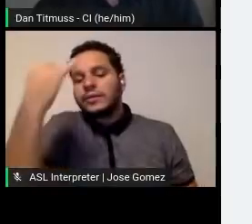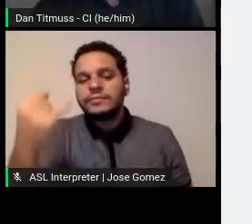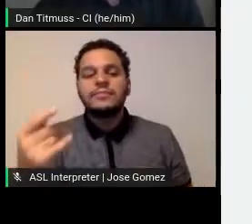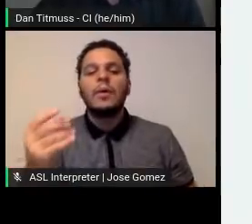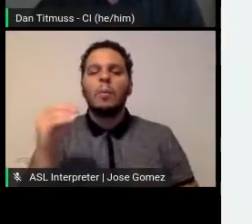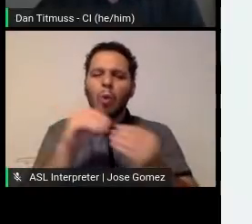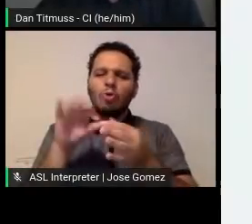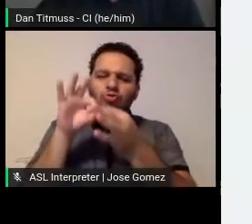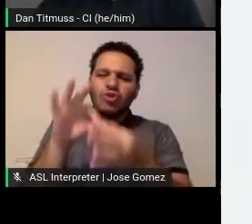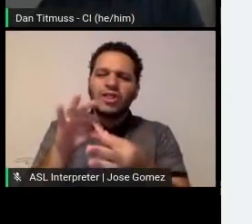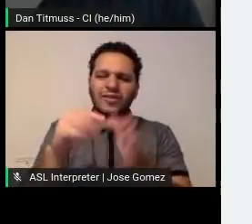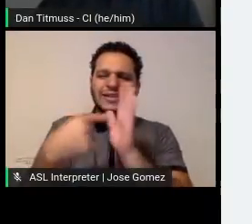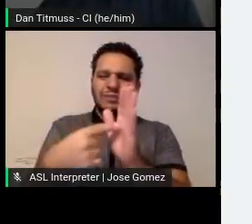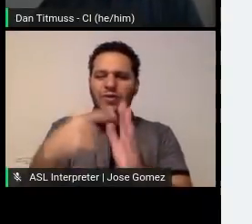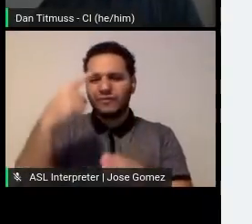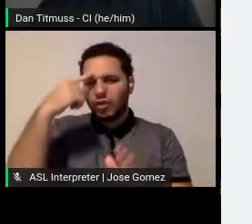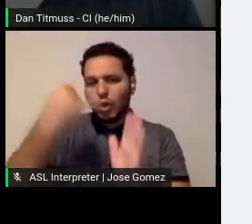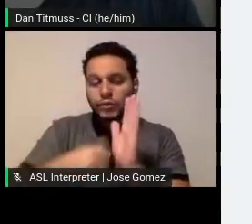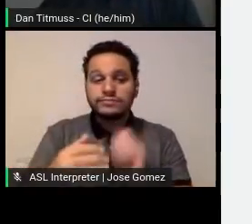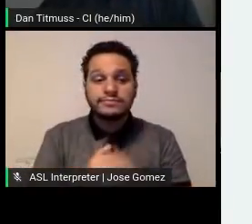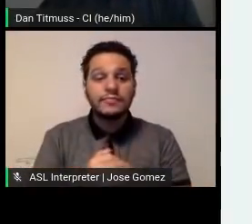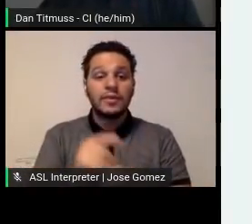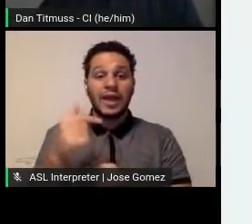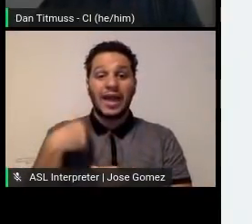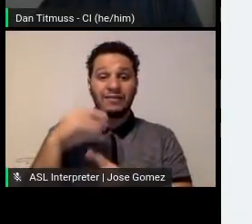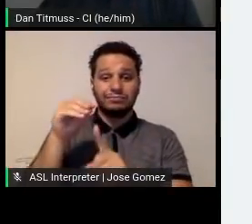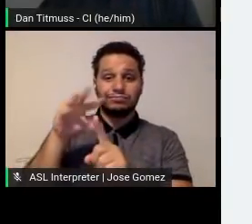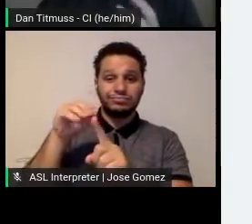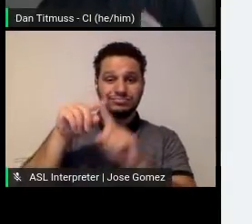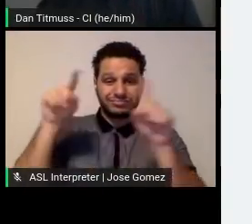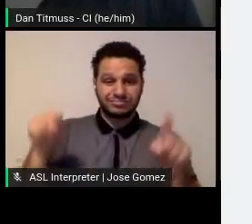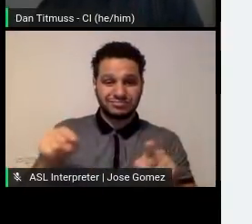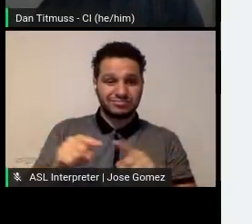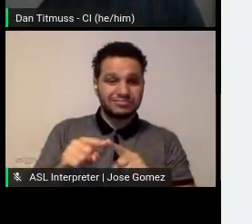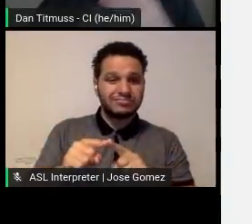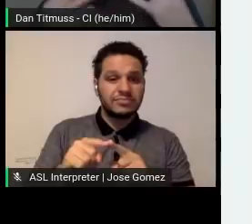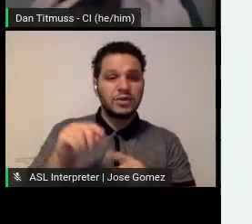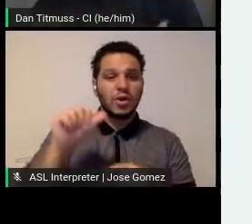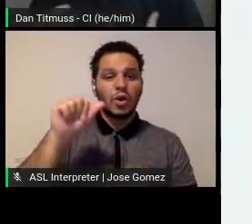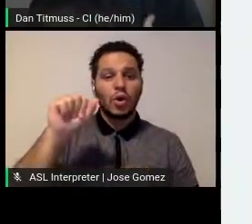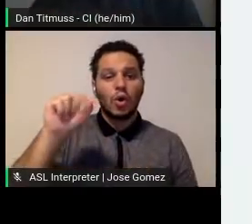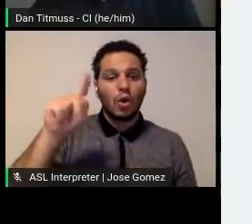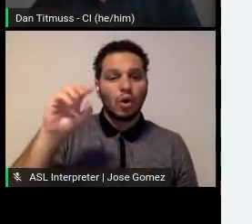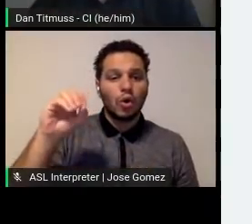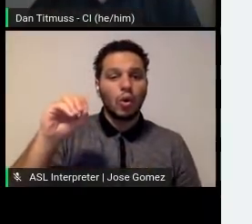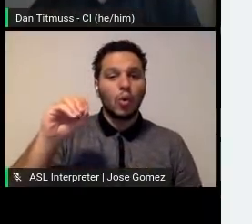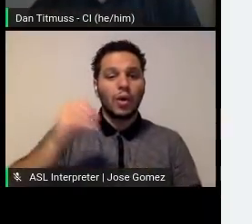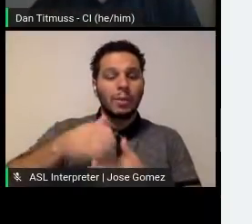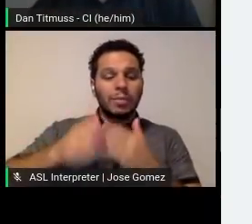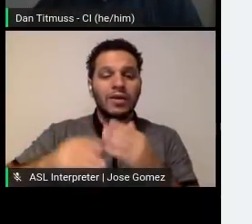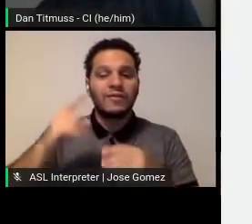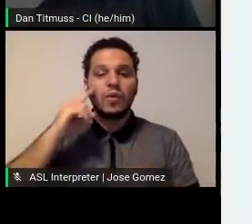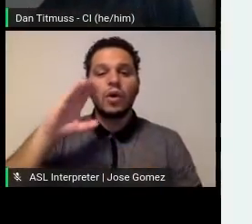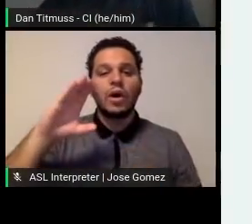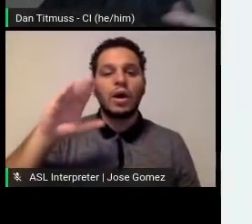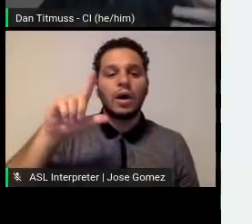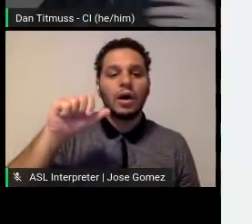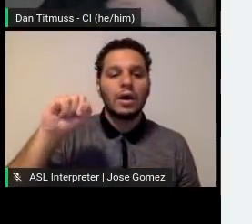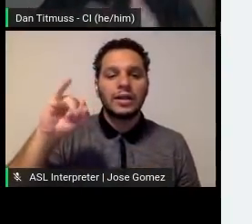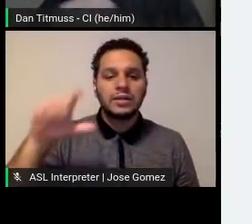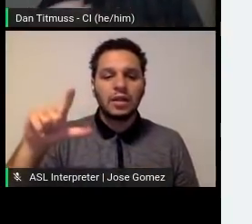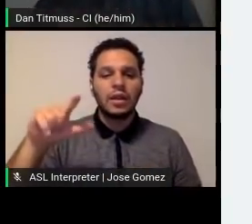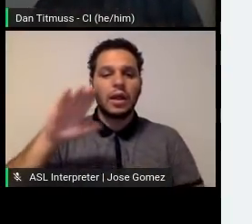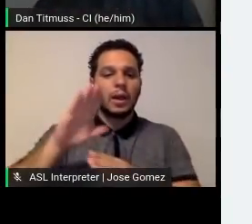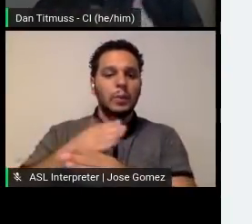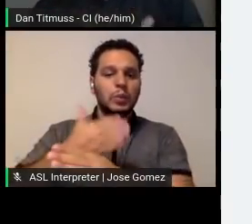relevant example for the arts. So here we've got a screenshot of the autocomplete with the term classical music.